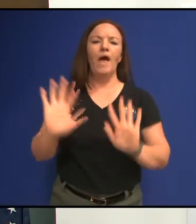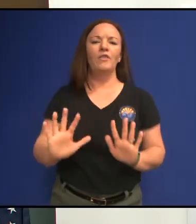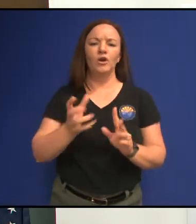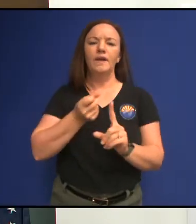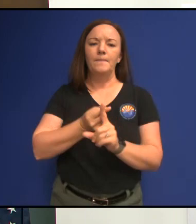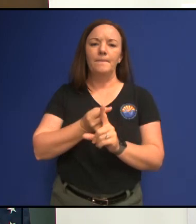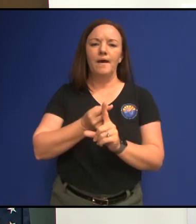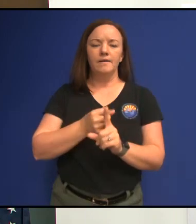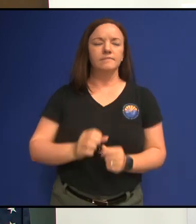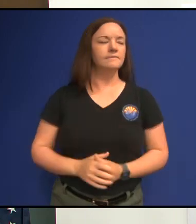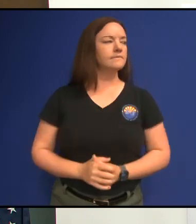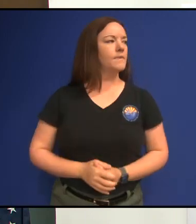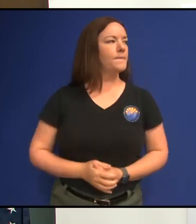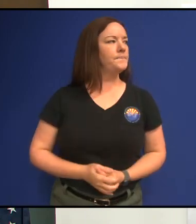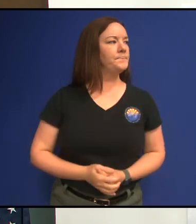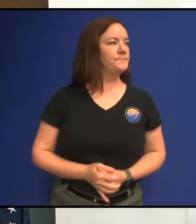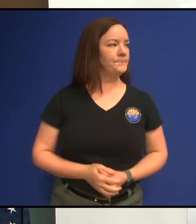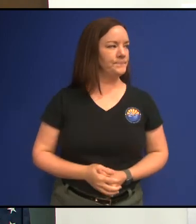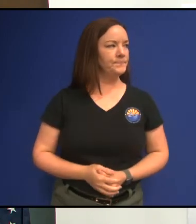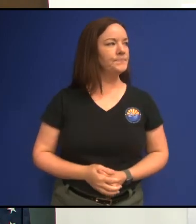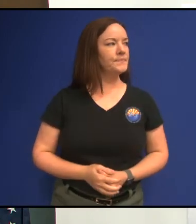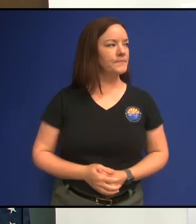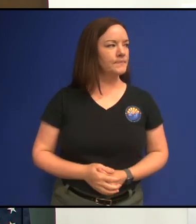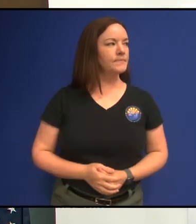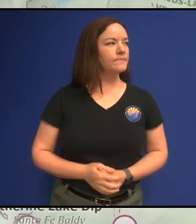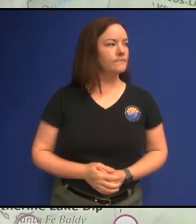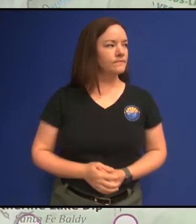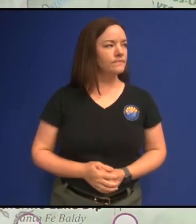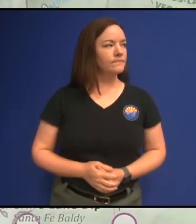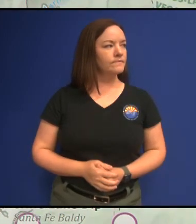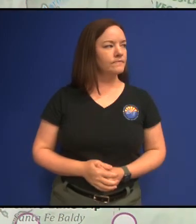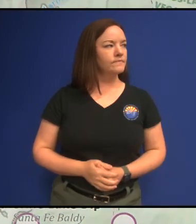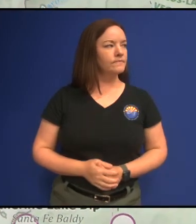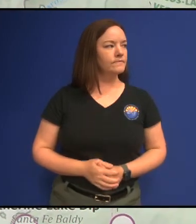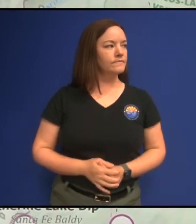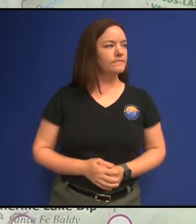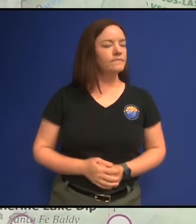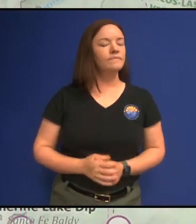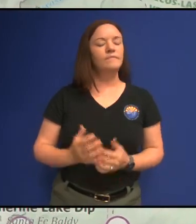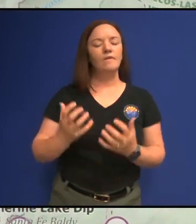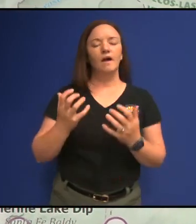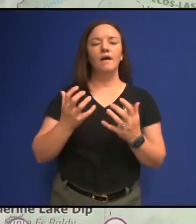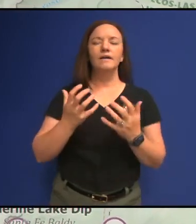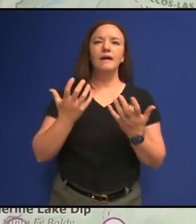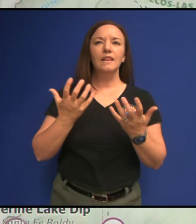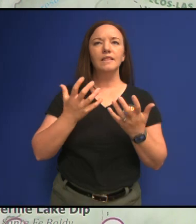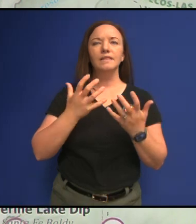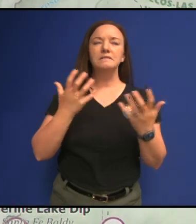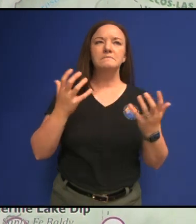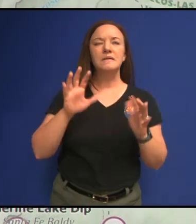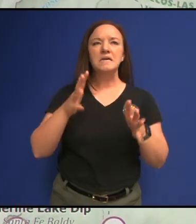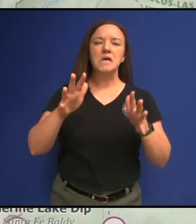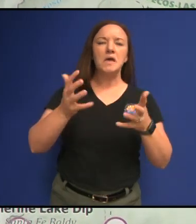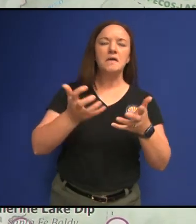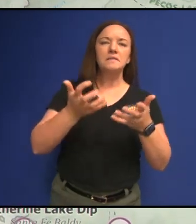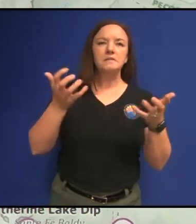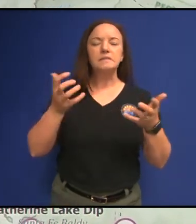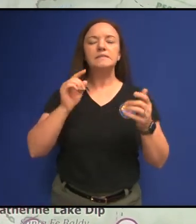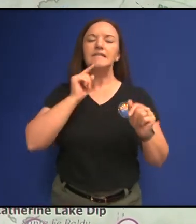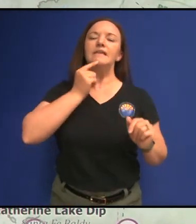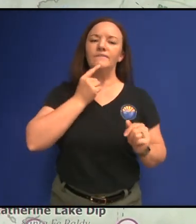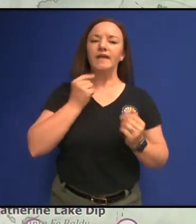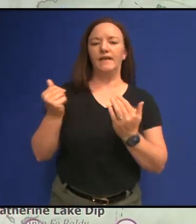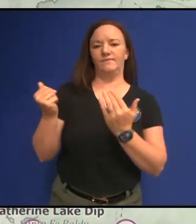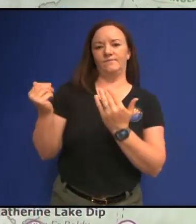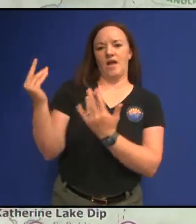us. With that, we've had a ton of fire well, not a ton. We've had some significant fire movement,